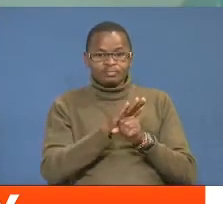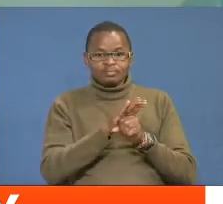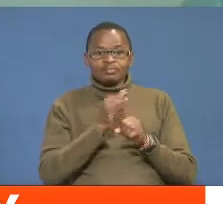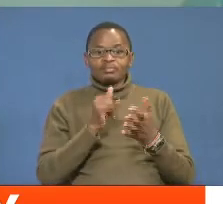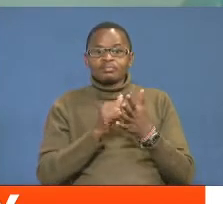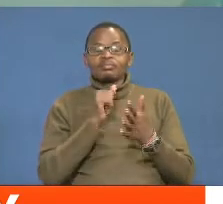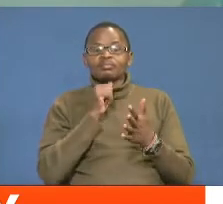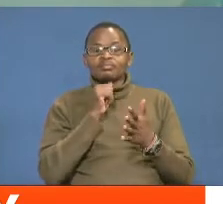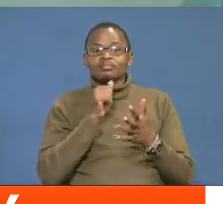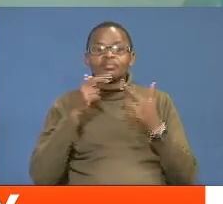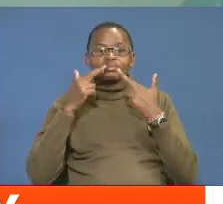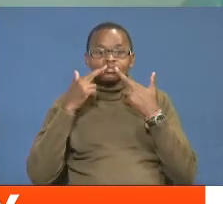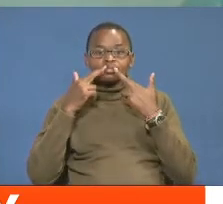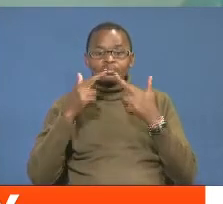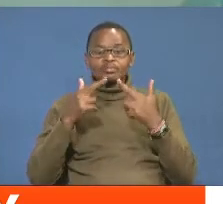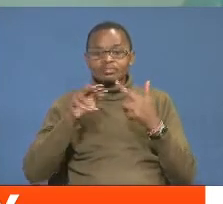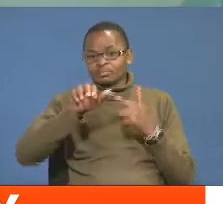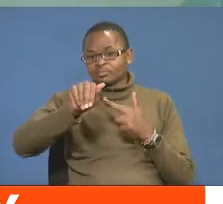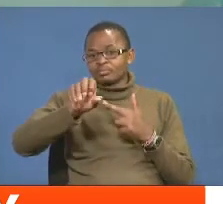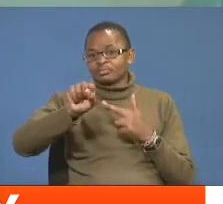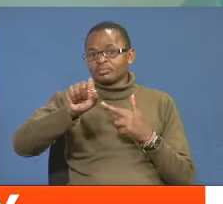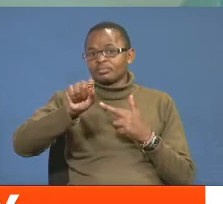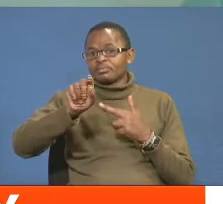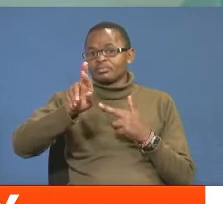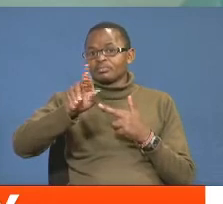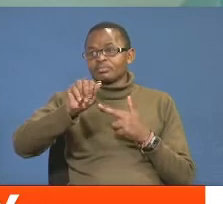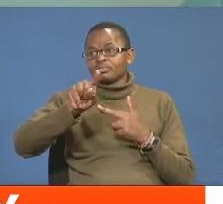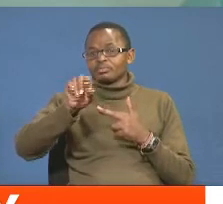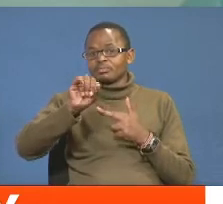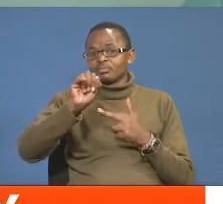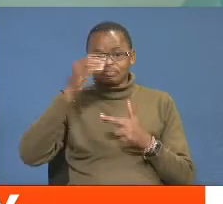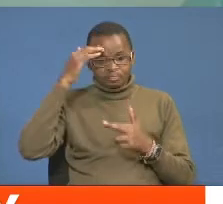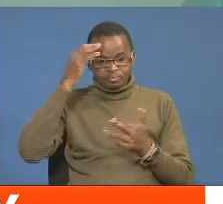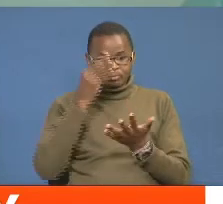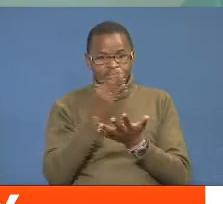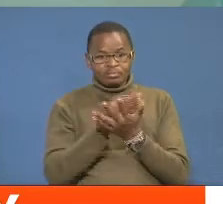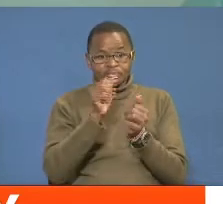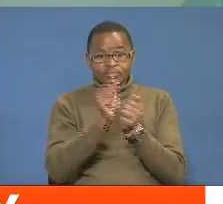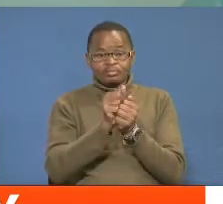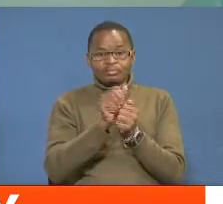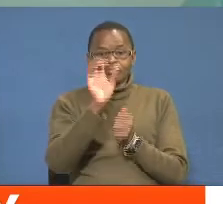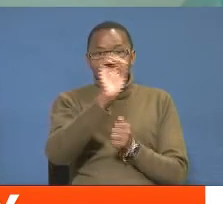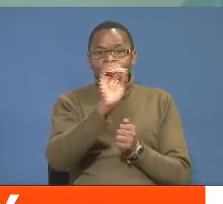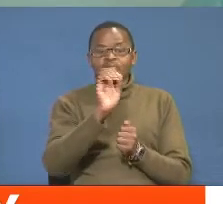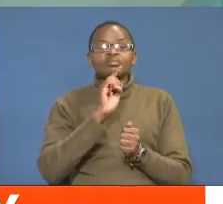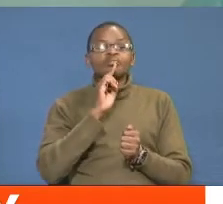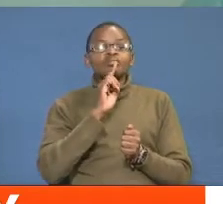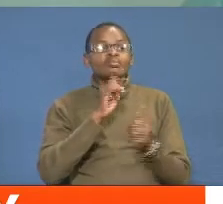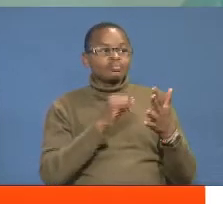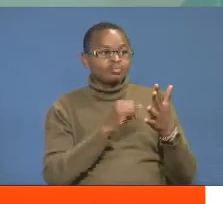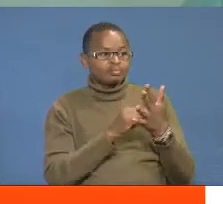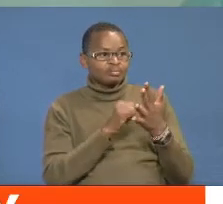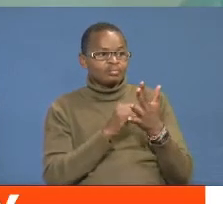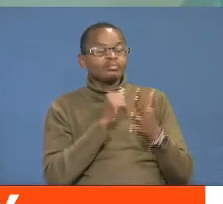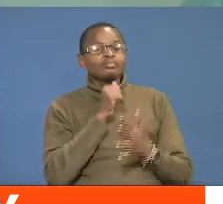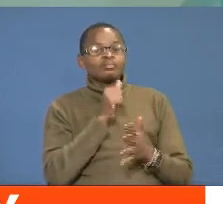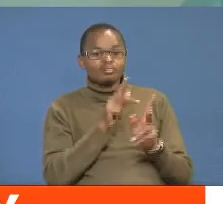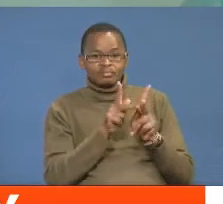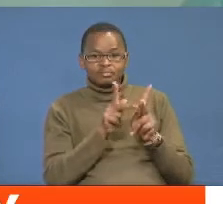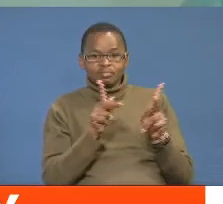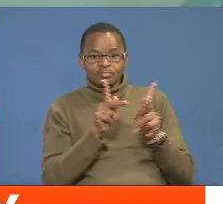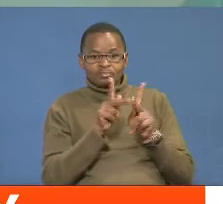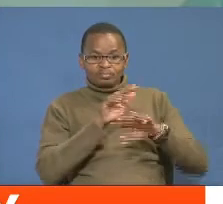It doesn't even respond very well to the AstraZeneca vaccine. I think they saw the efficacy rate is about 10%. So it's not